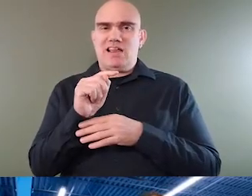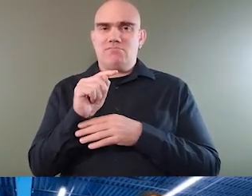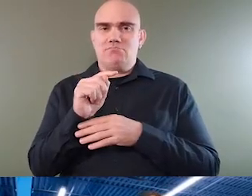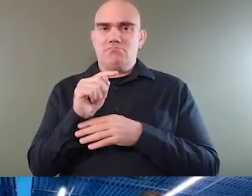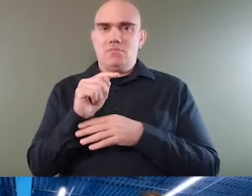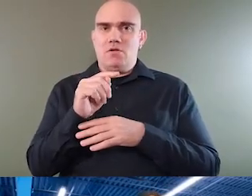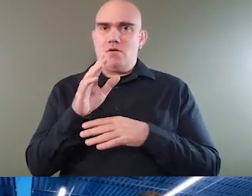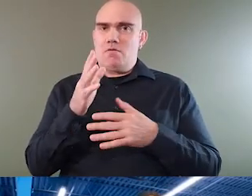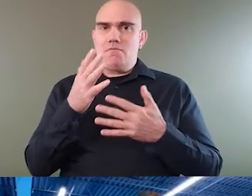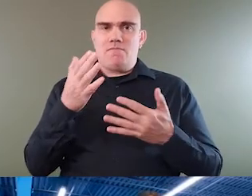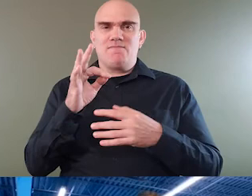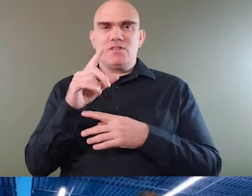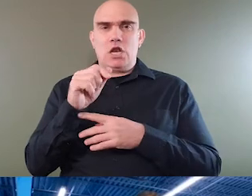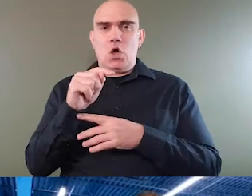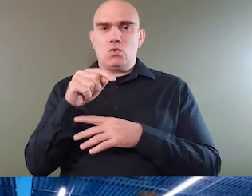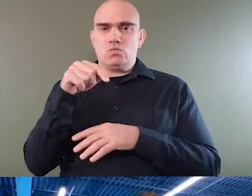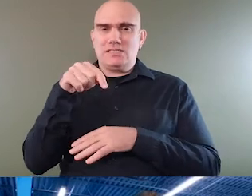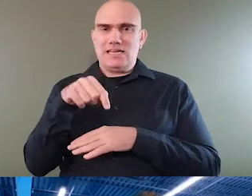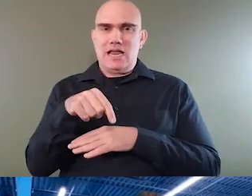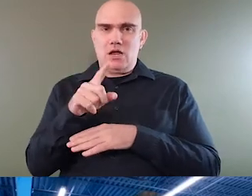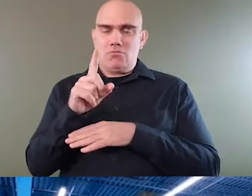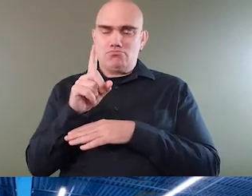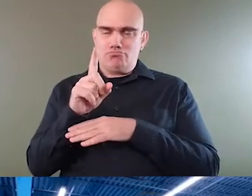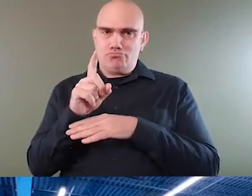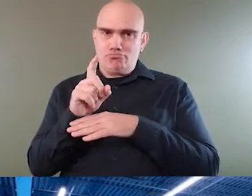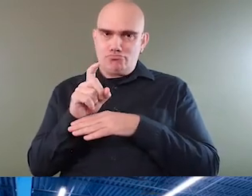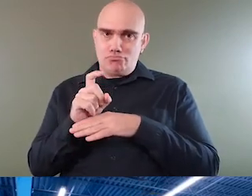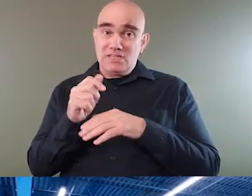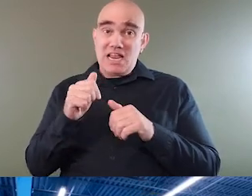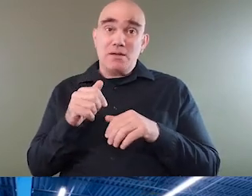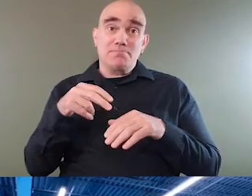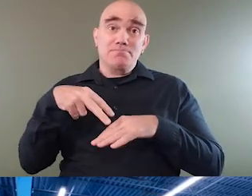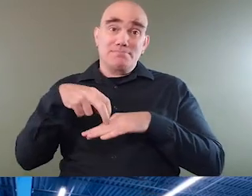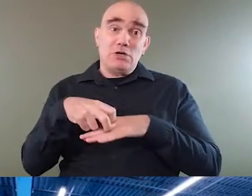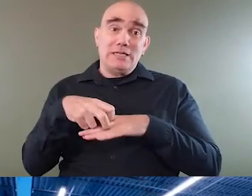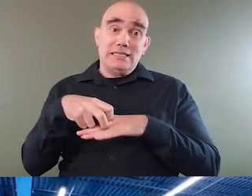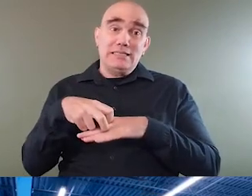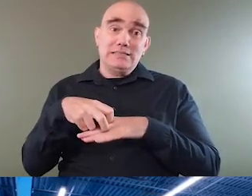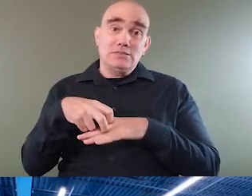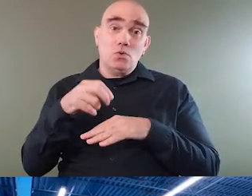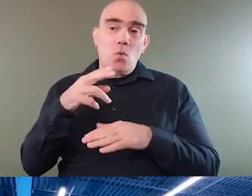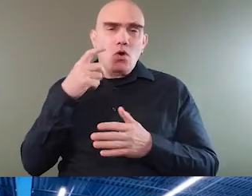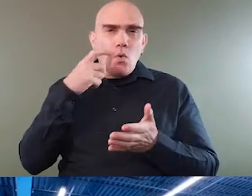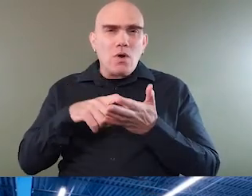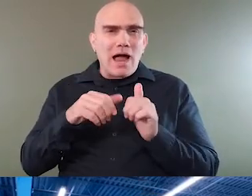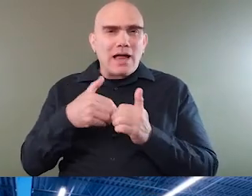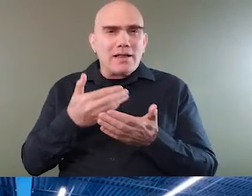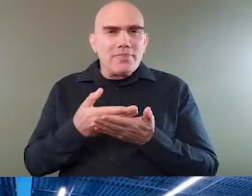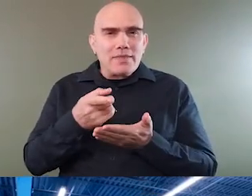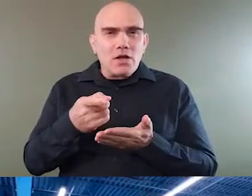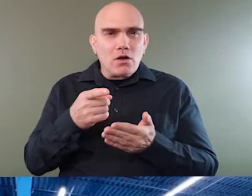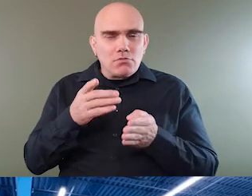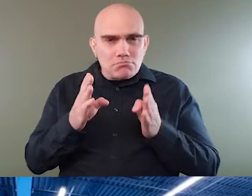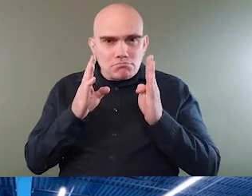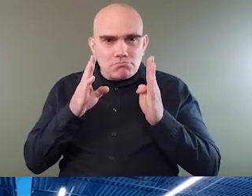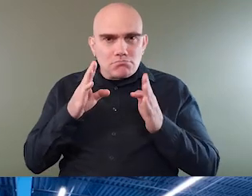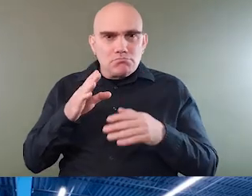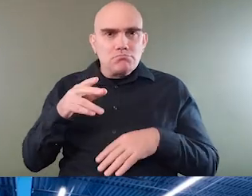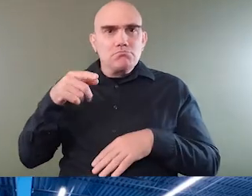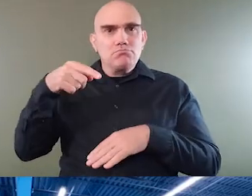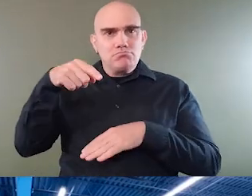Float right down. You can bend your knees a lot, or at least notice how you get there.